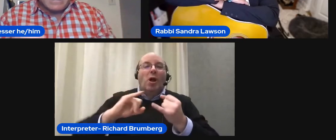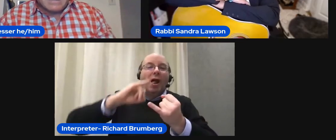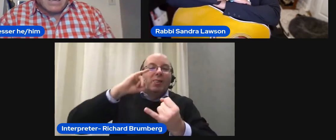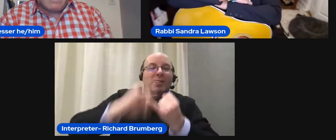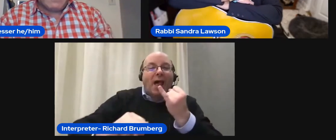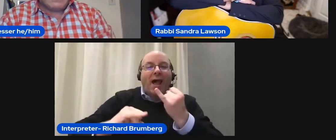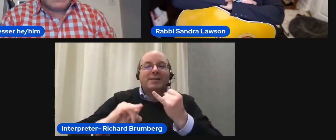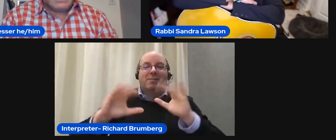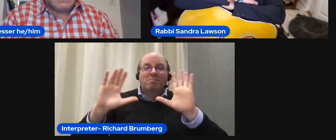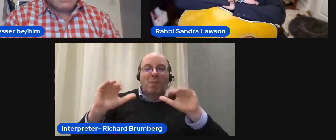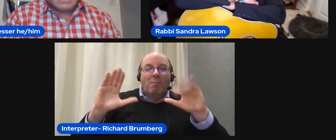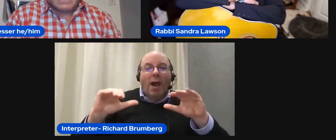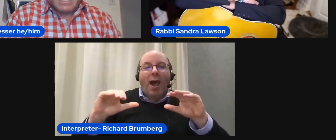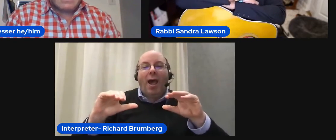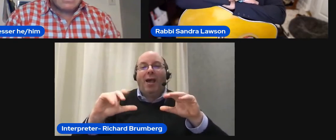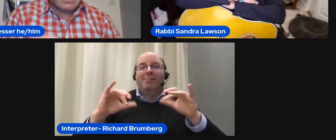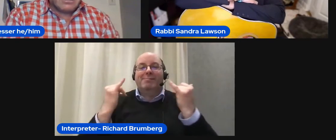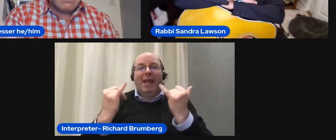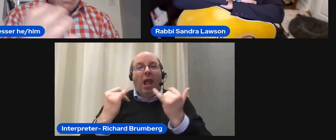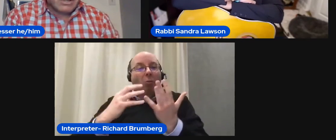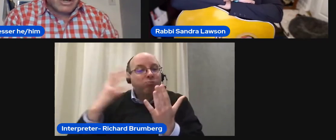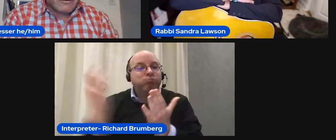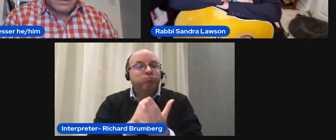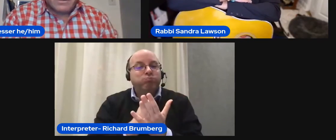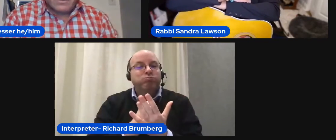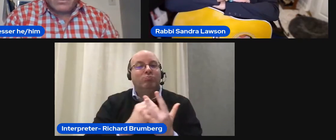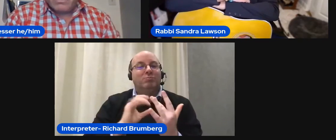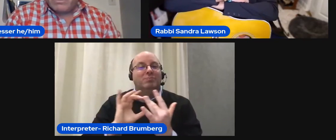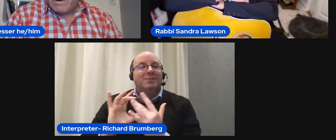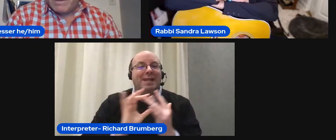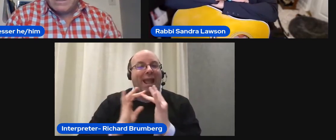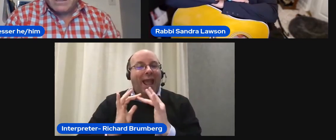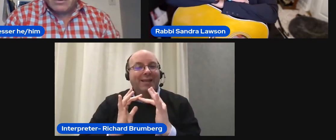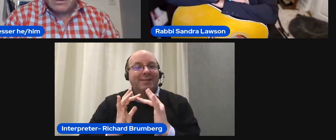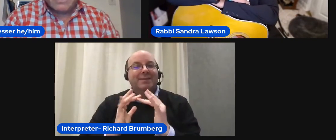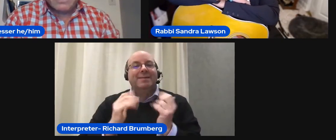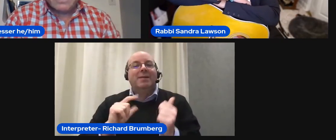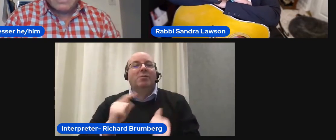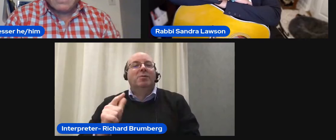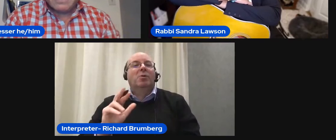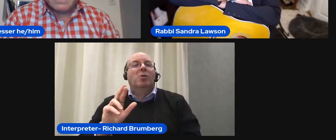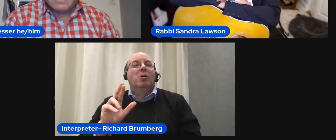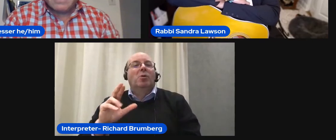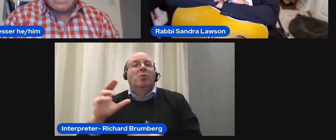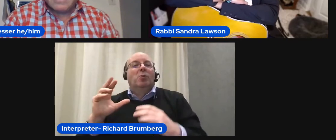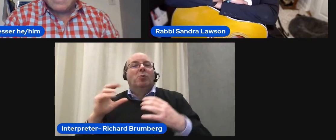Take this last time to connect. I'm going to turn it over to Rabbi Sandra.